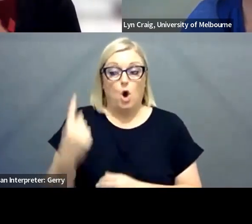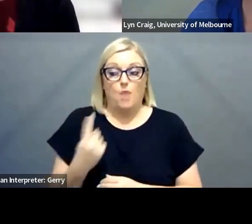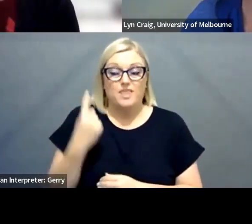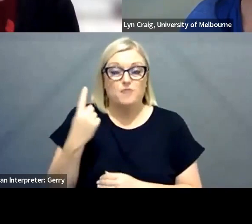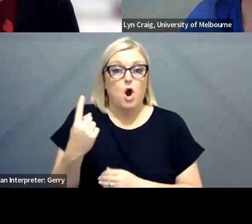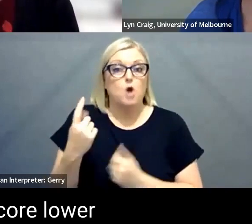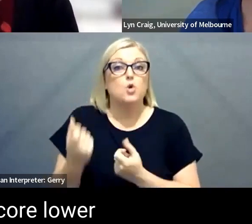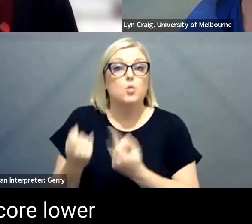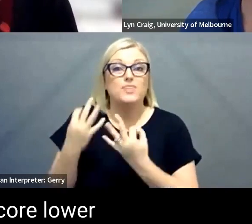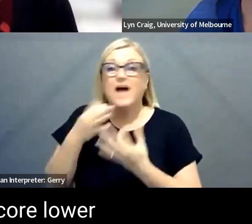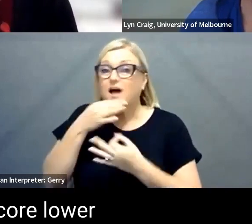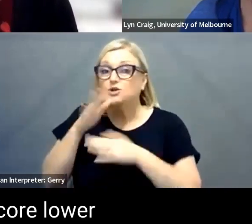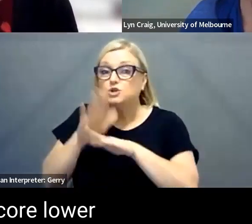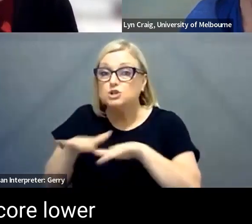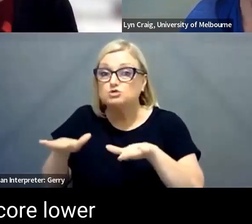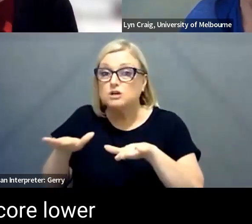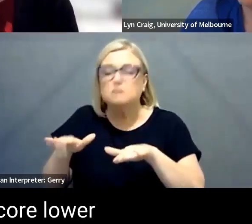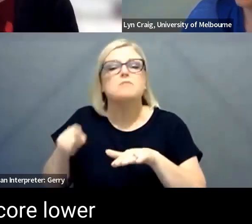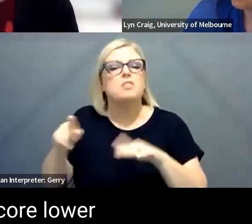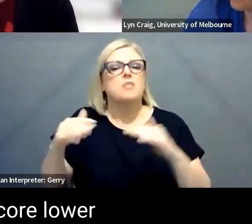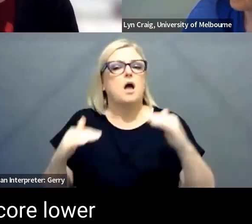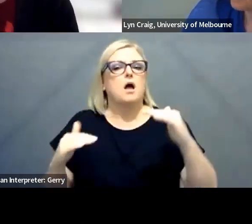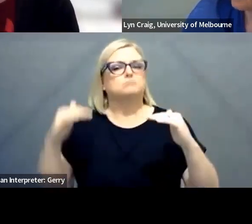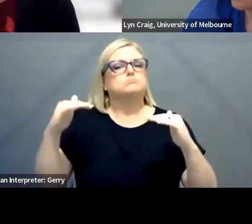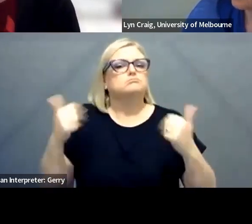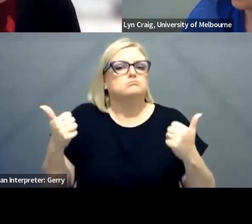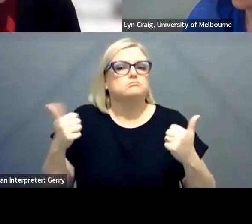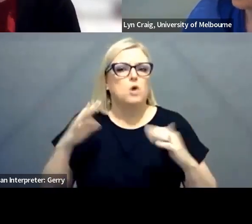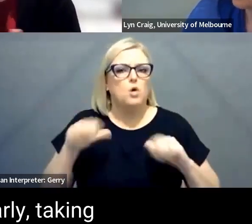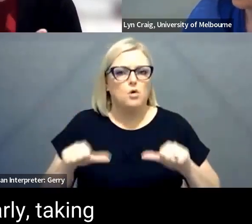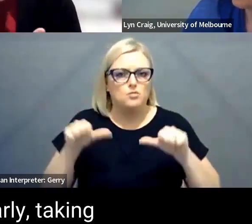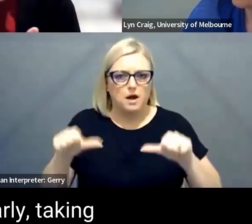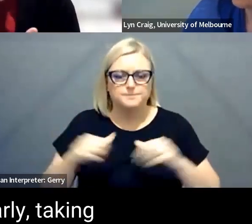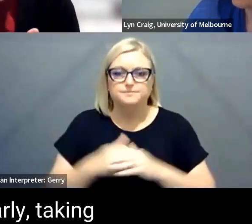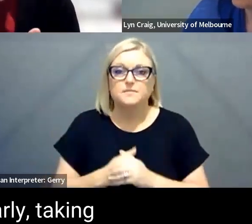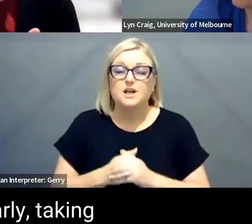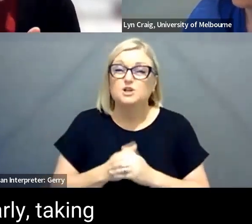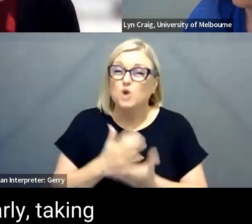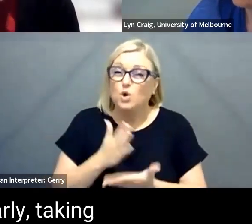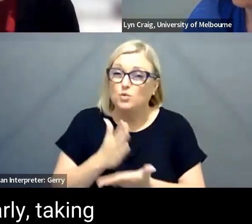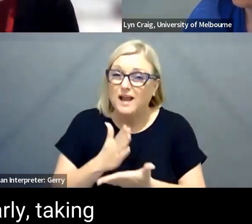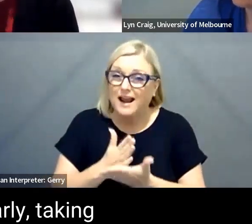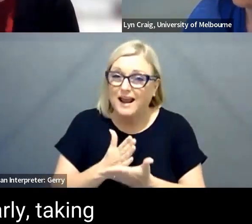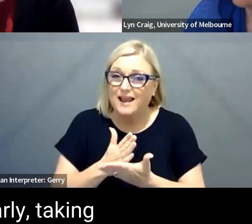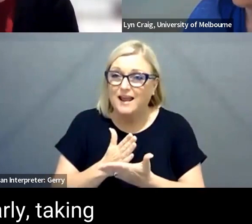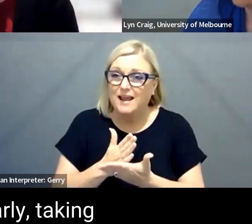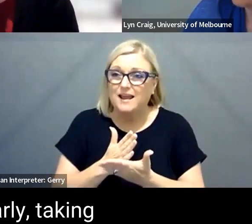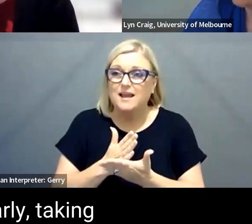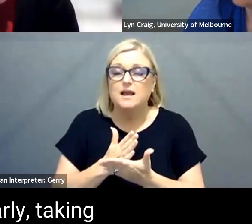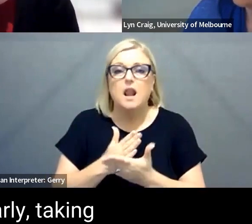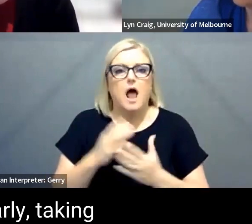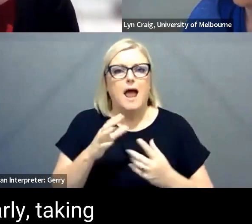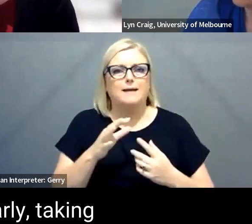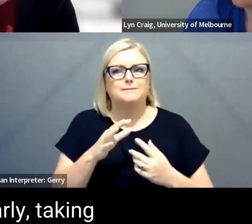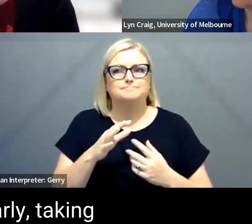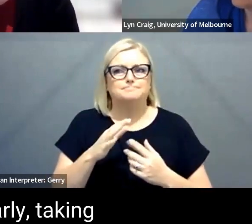Interestingly, they didn't score lower in that situation. So quite clearly, taking primary